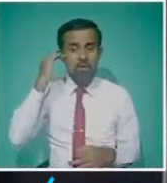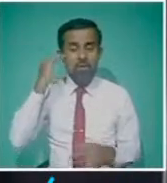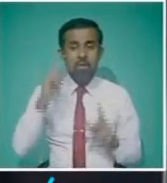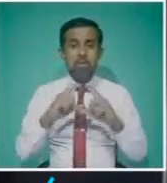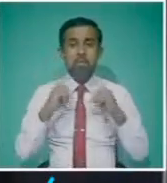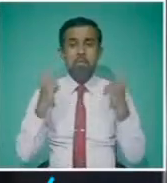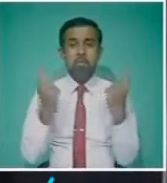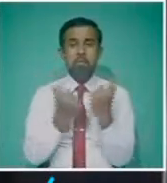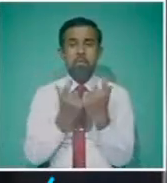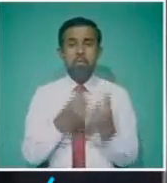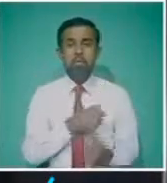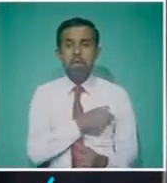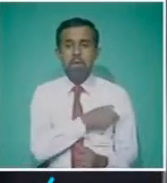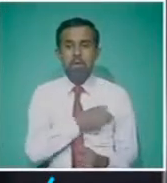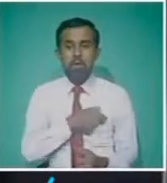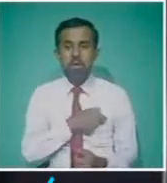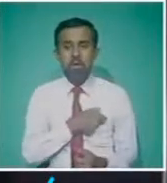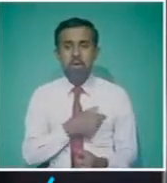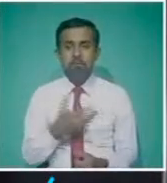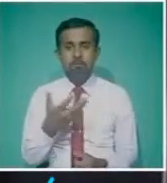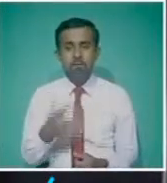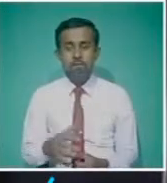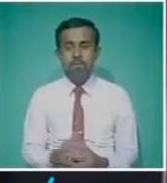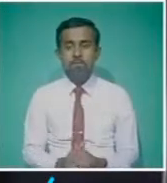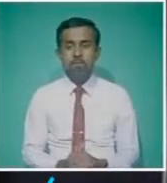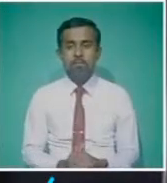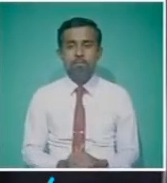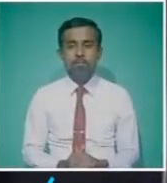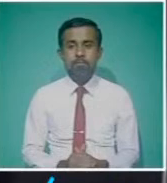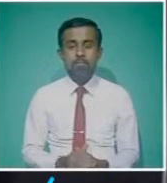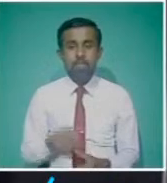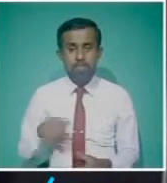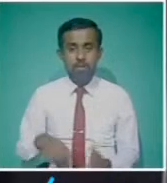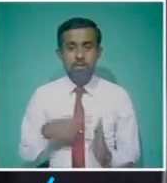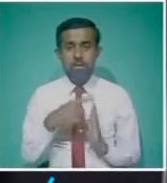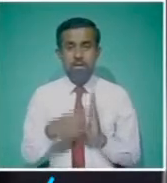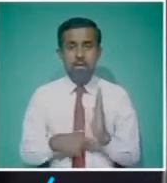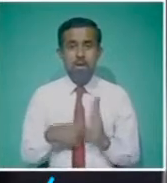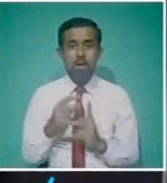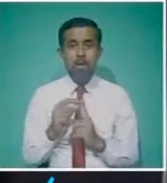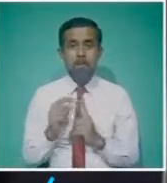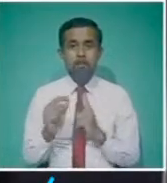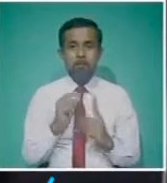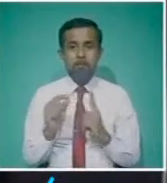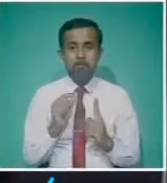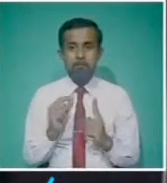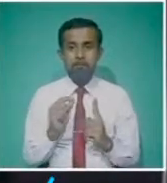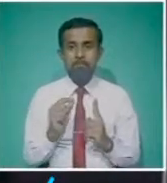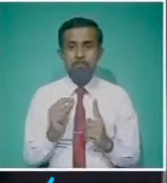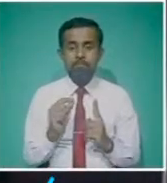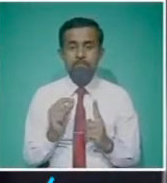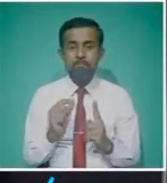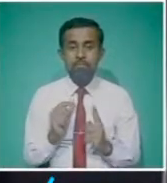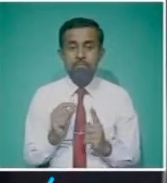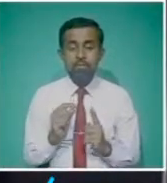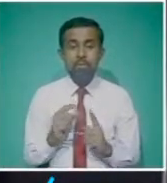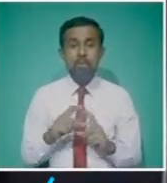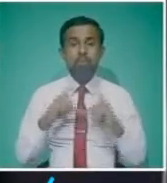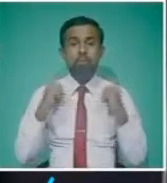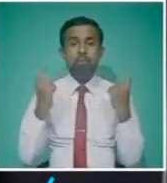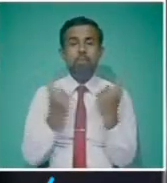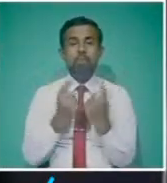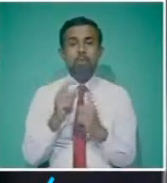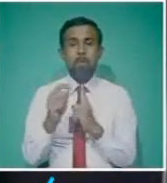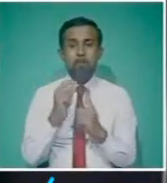and today Sri Lanka Parliament joins together with the extended Commonwealth Parliaments in